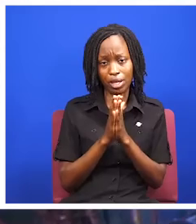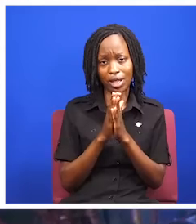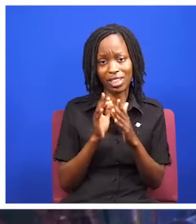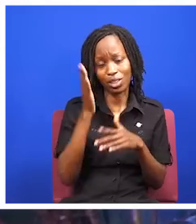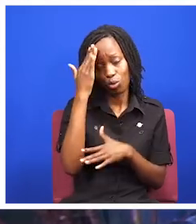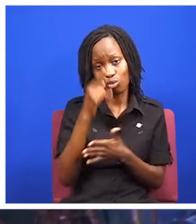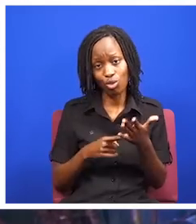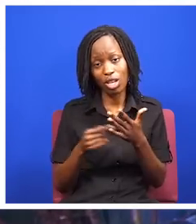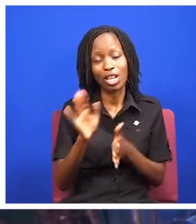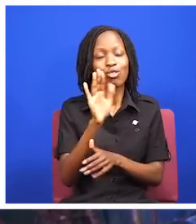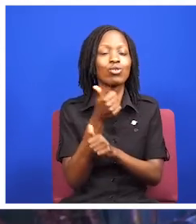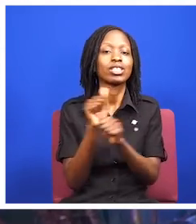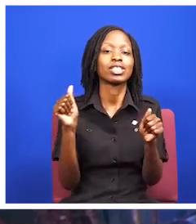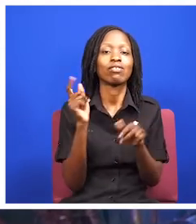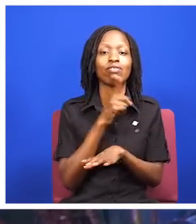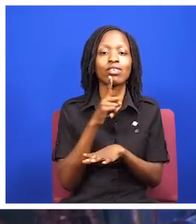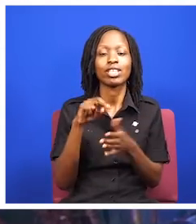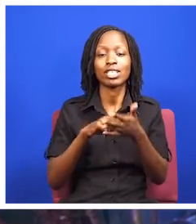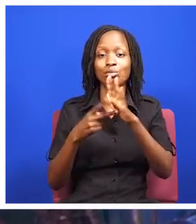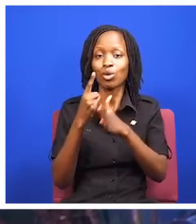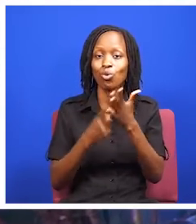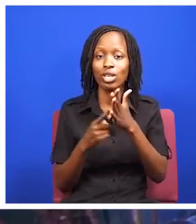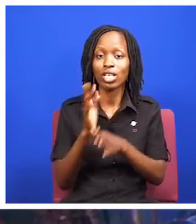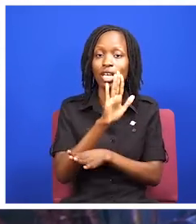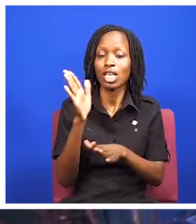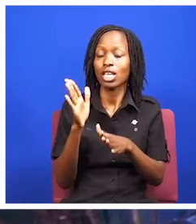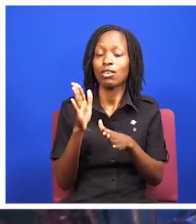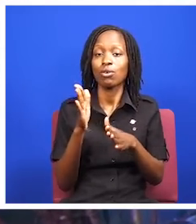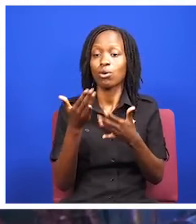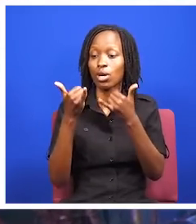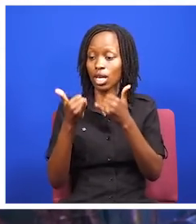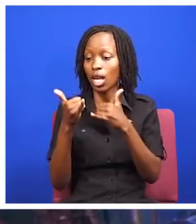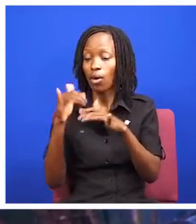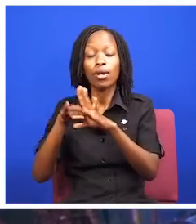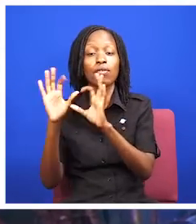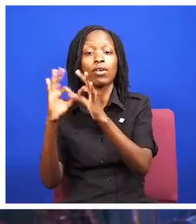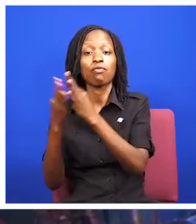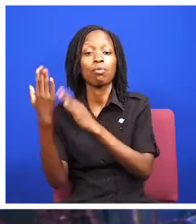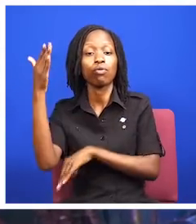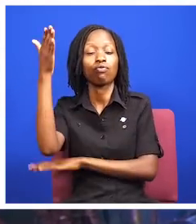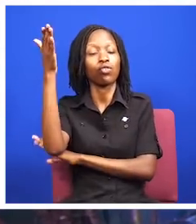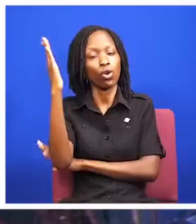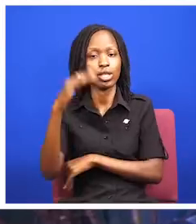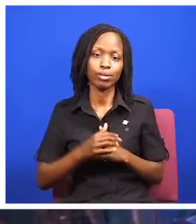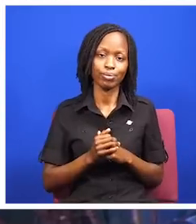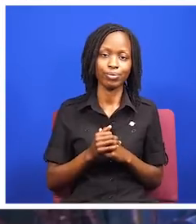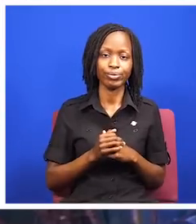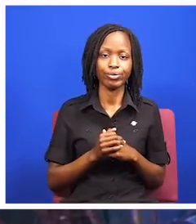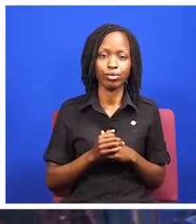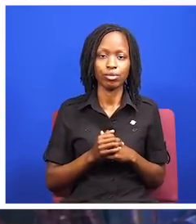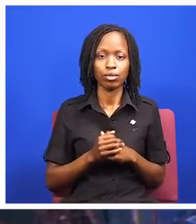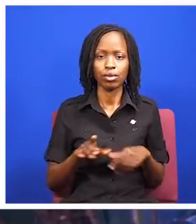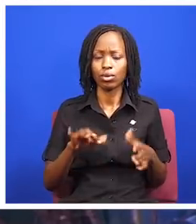what? You are born again, meaning you've been born into the family of God. Now you are into the family of